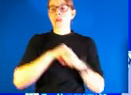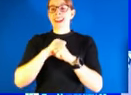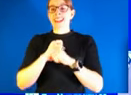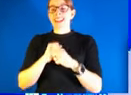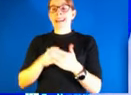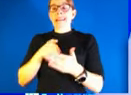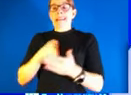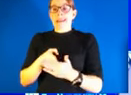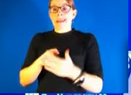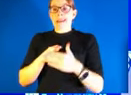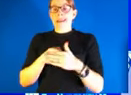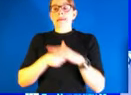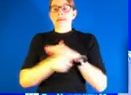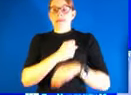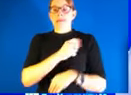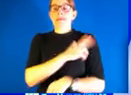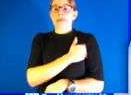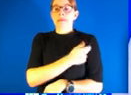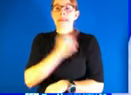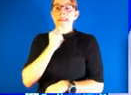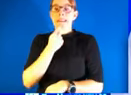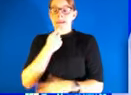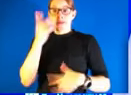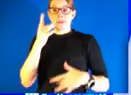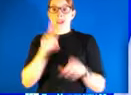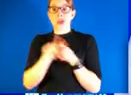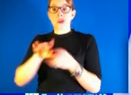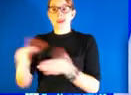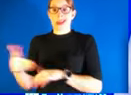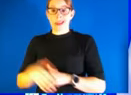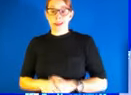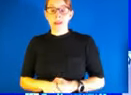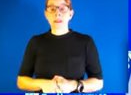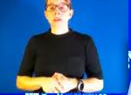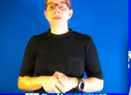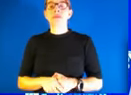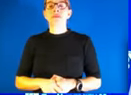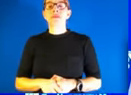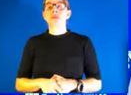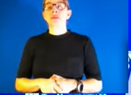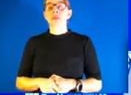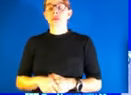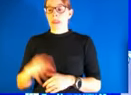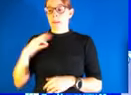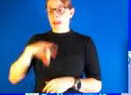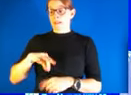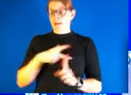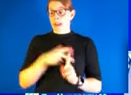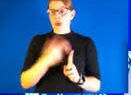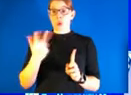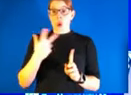hospitalization and death. The other benefits of vaccination that we have also seen,